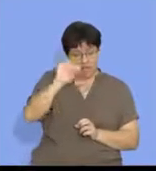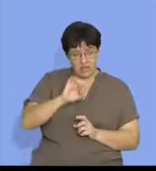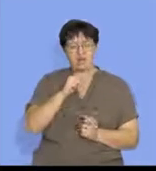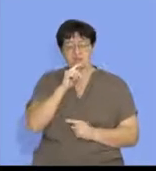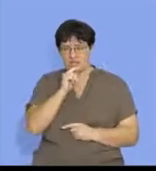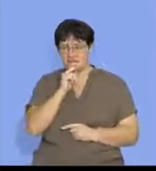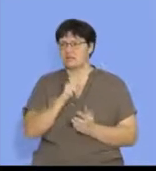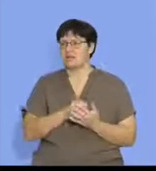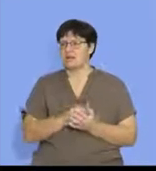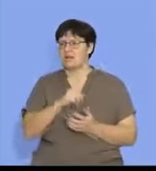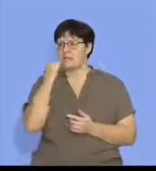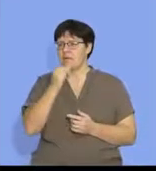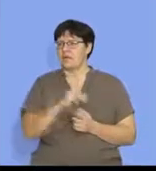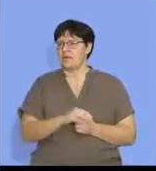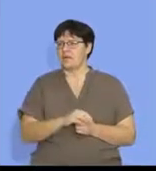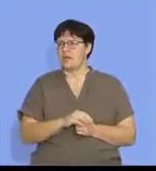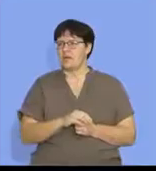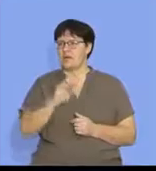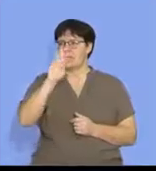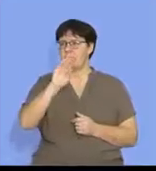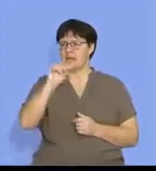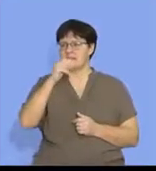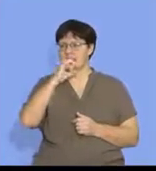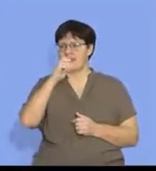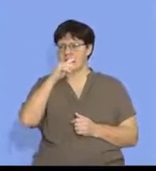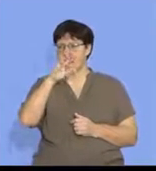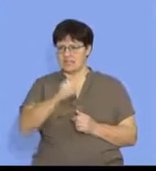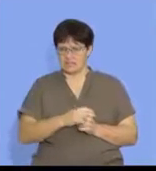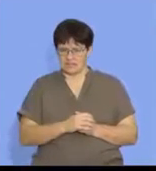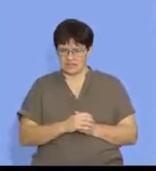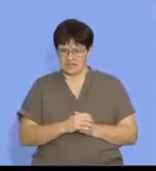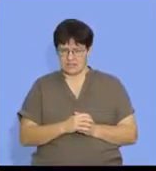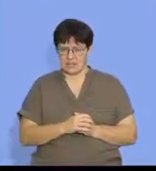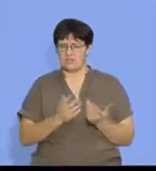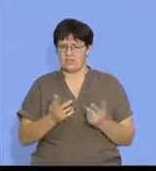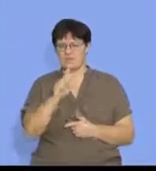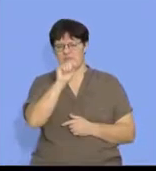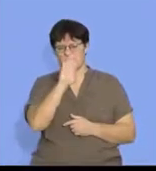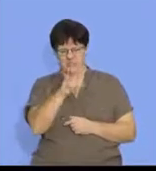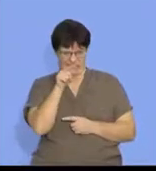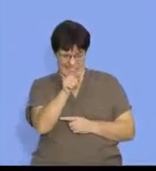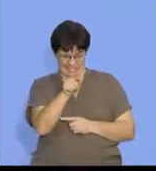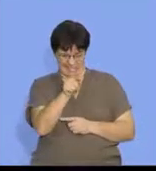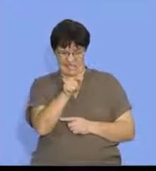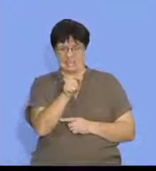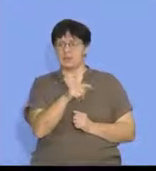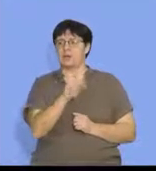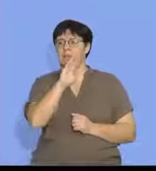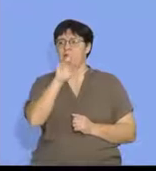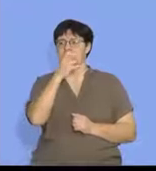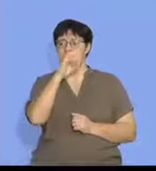it a bacillus. You'll see when we do TB, it's called Mycobacterium, or tuberculosis, and it's a bacillus. It's